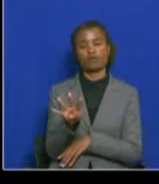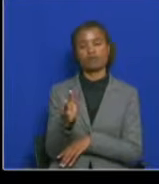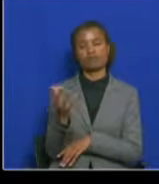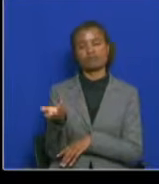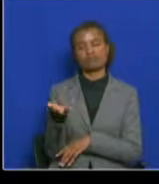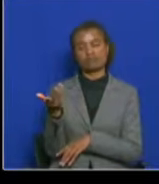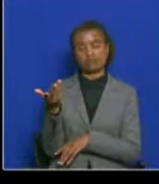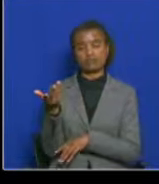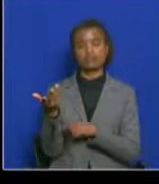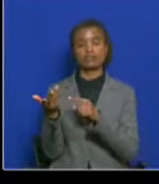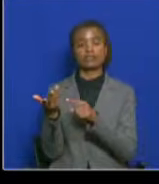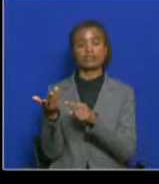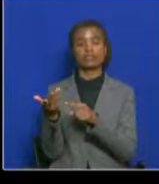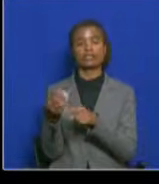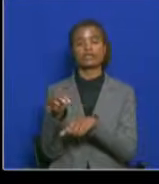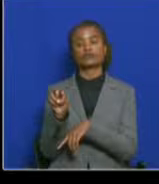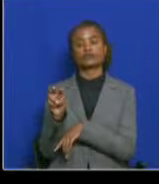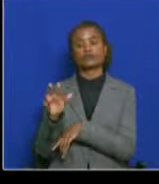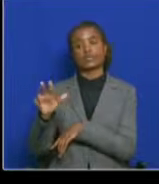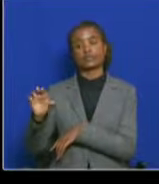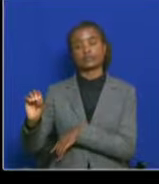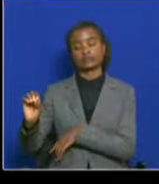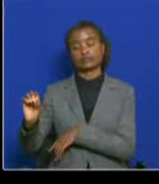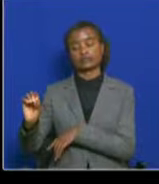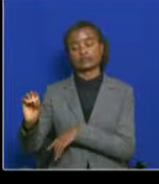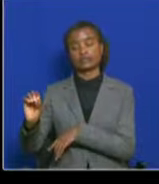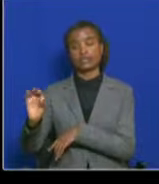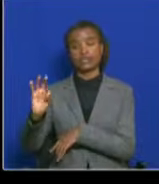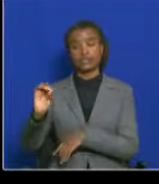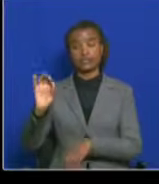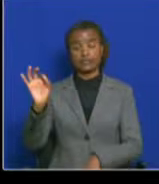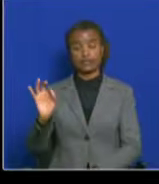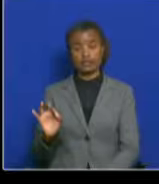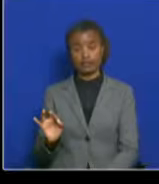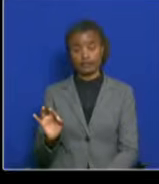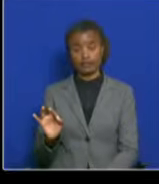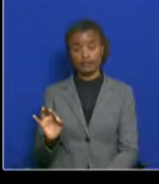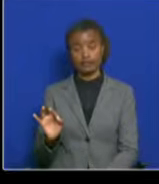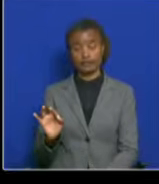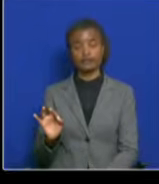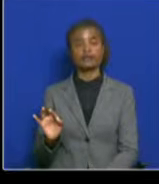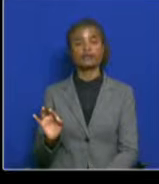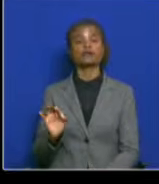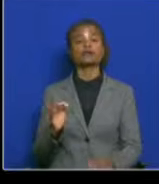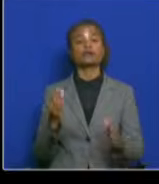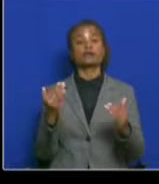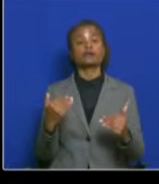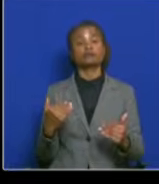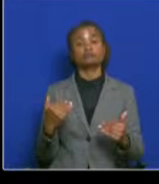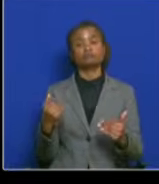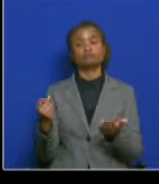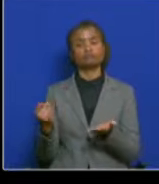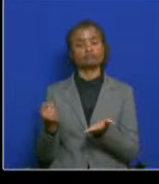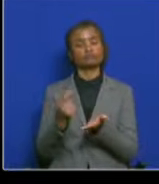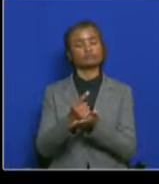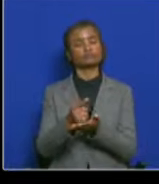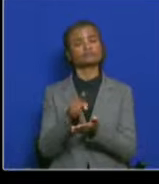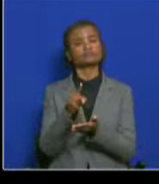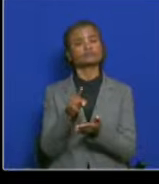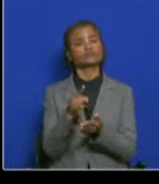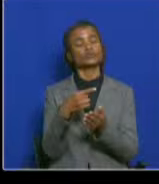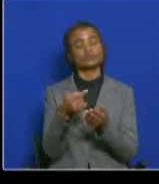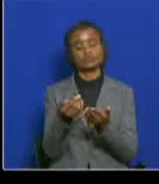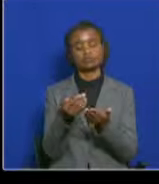280, 30%. And the next message, how are we splitting on our side? And then he